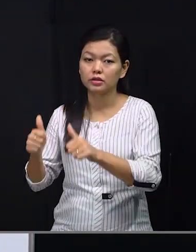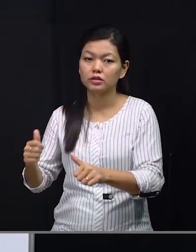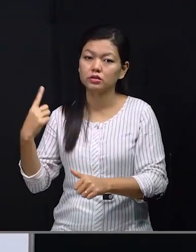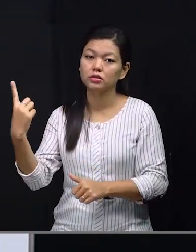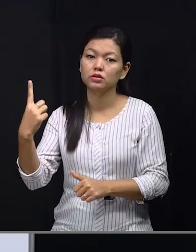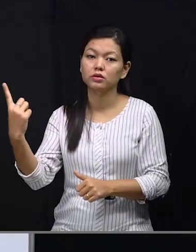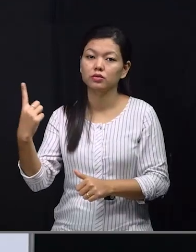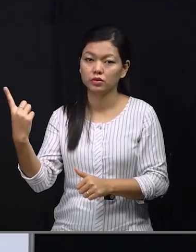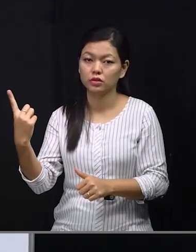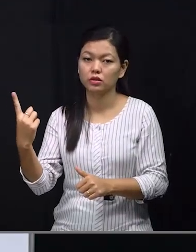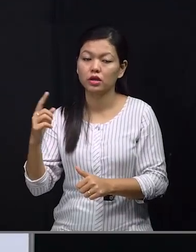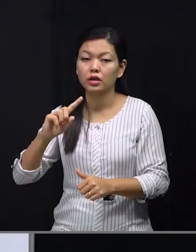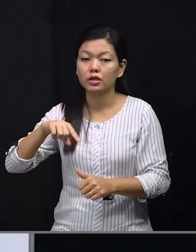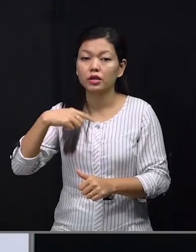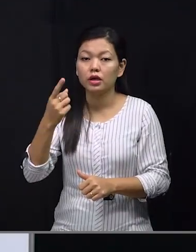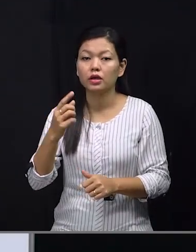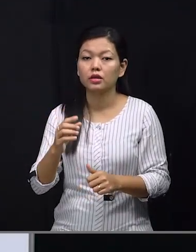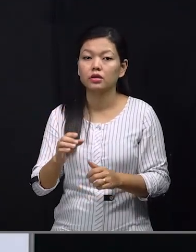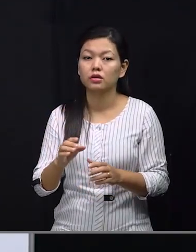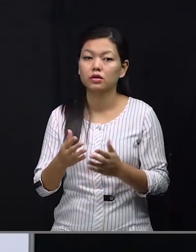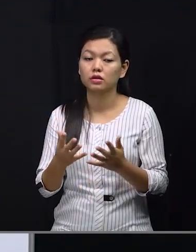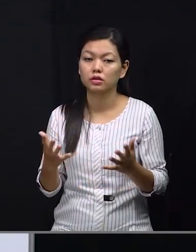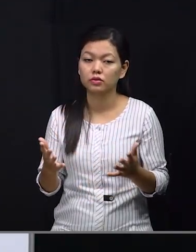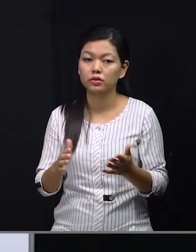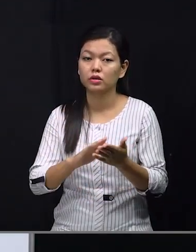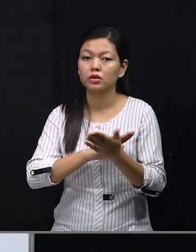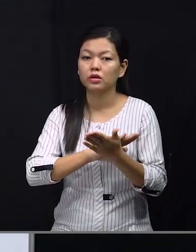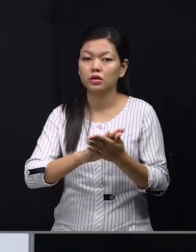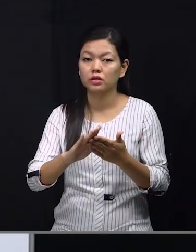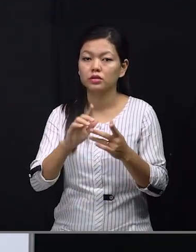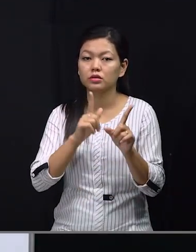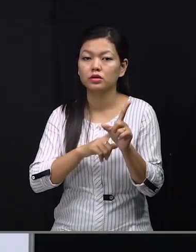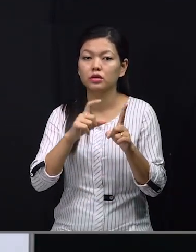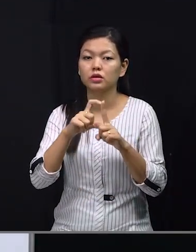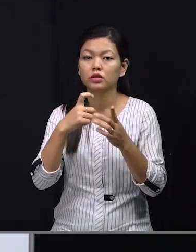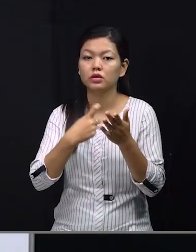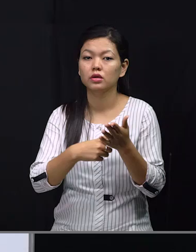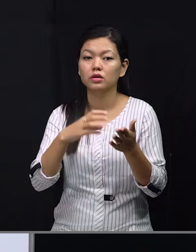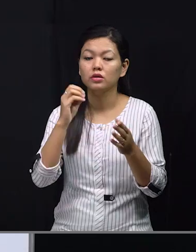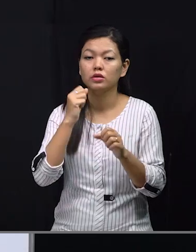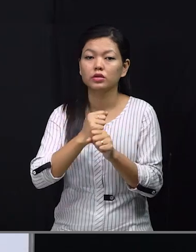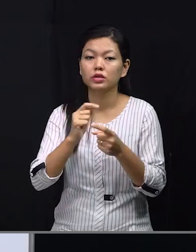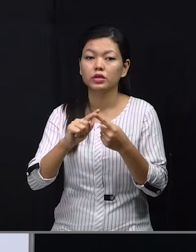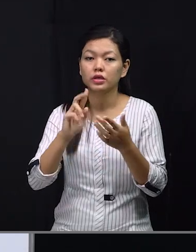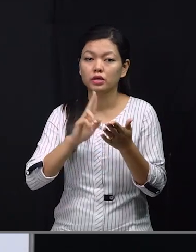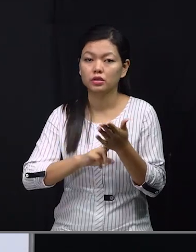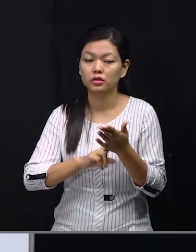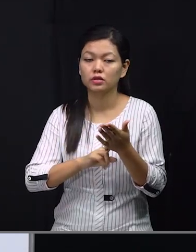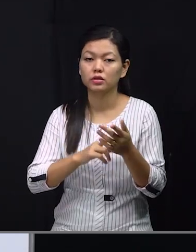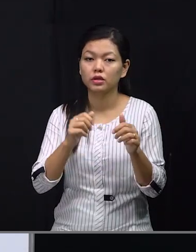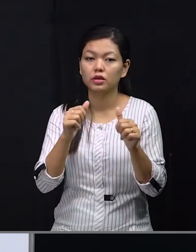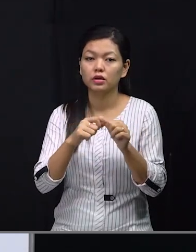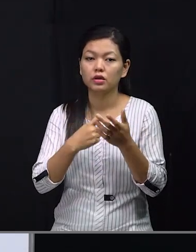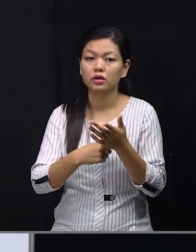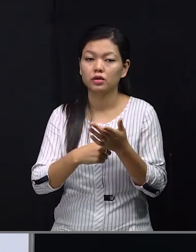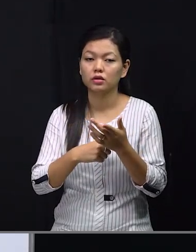other product will be hydrogen iodide. Let's see the example here. We take toluene again, treat